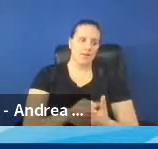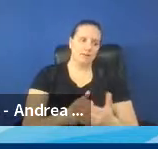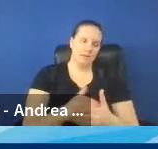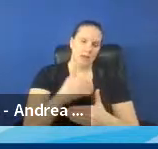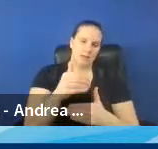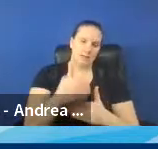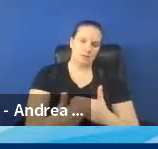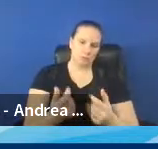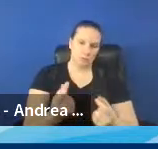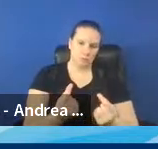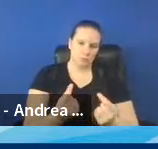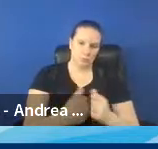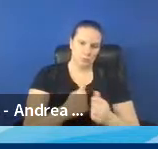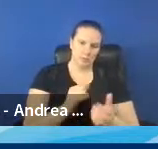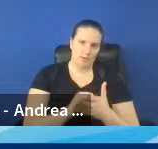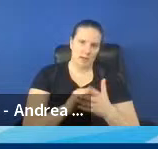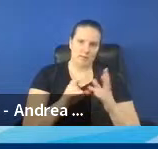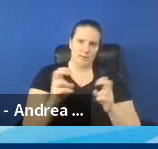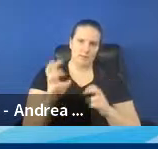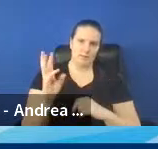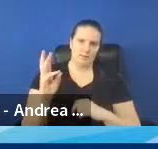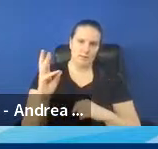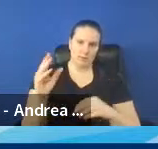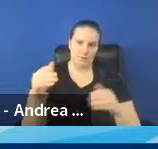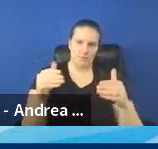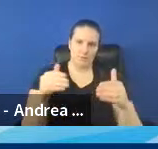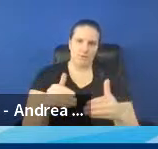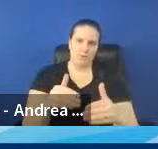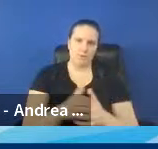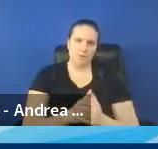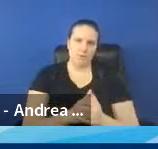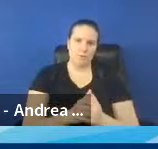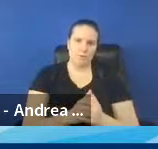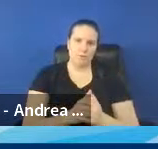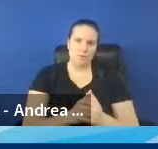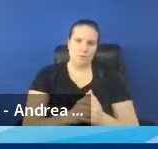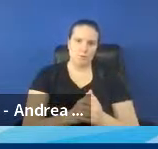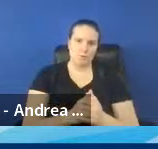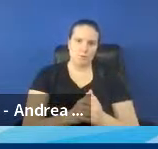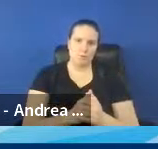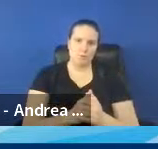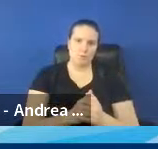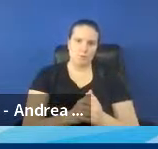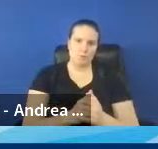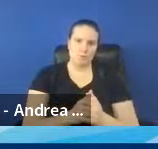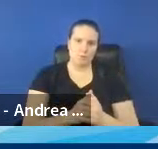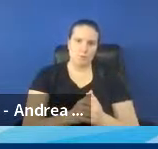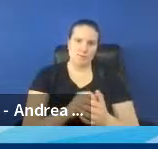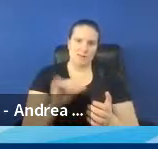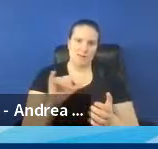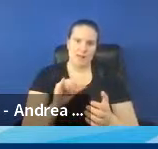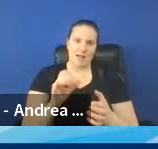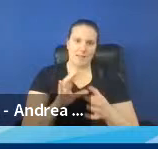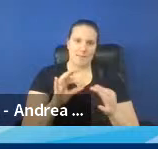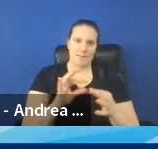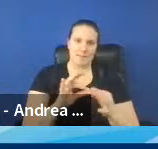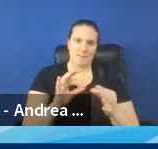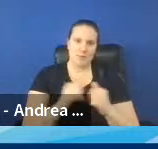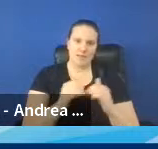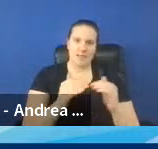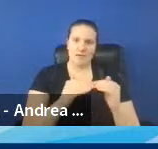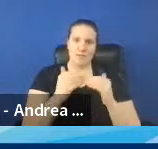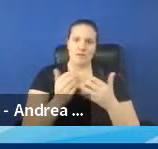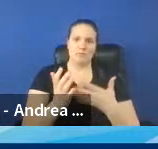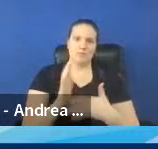with the Title VI focus, and then that, like I mentioned with equity